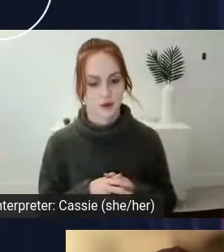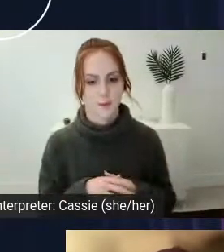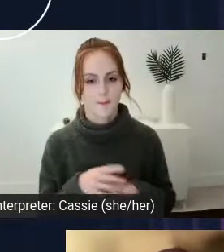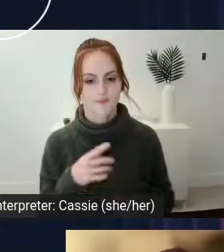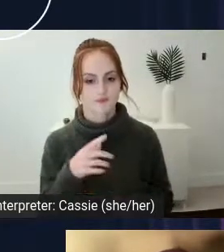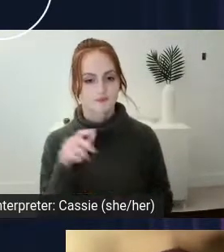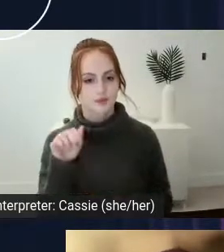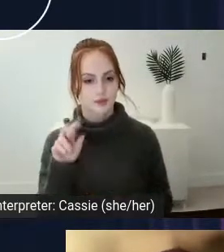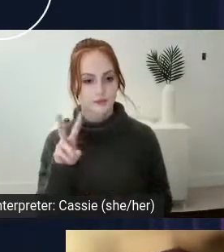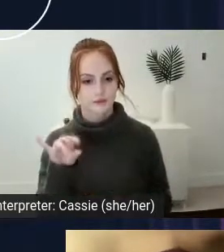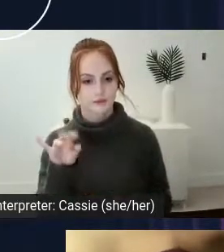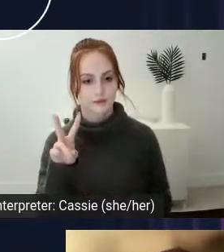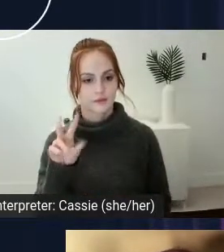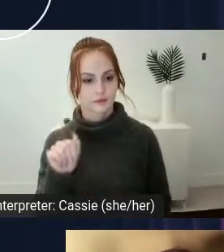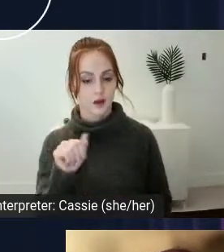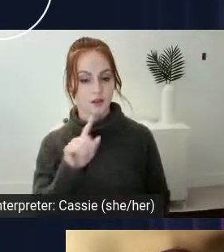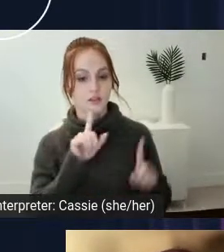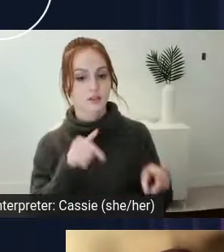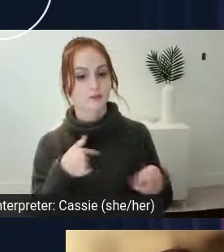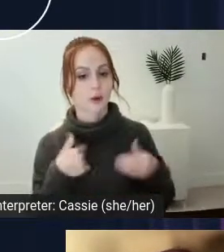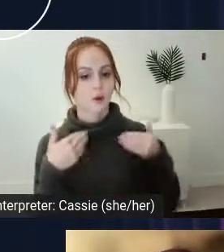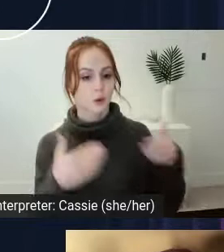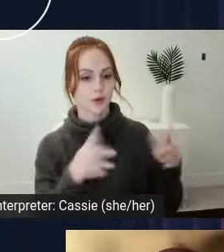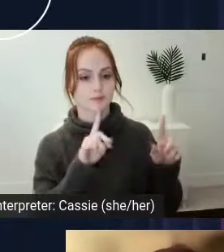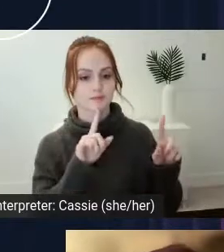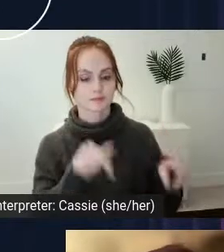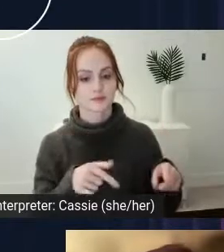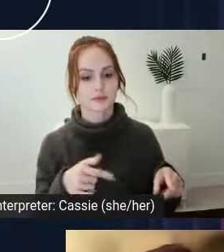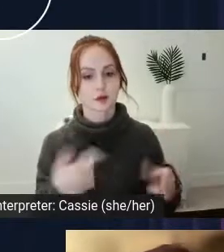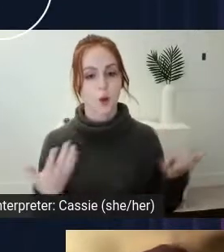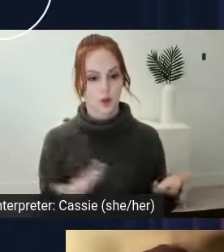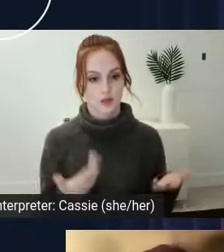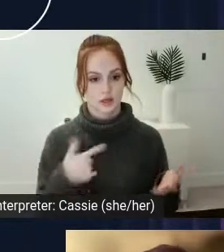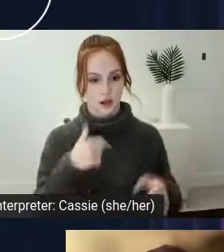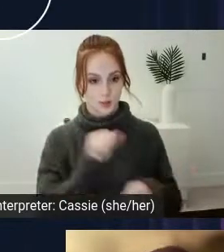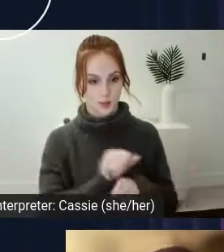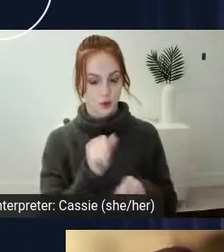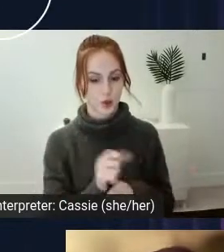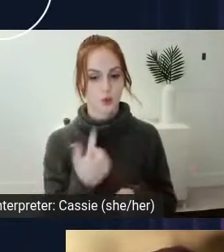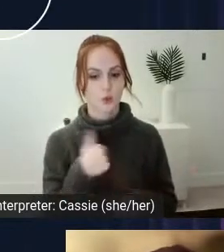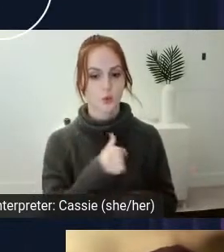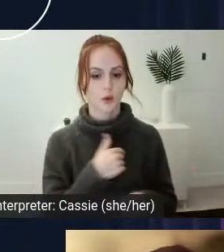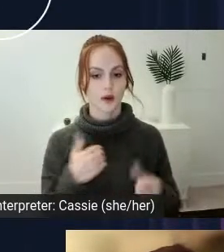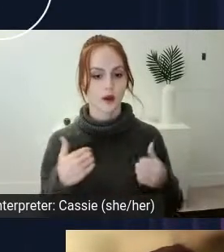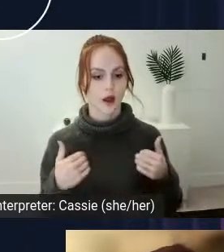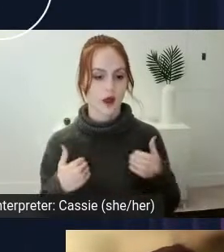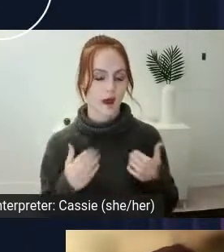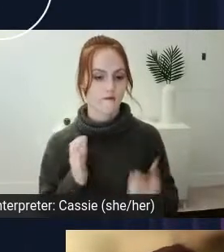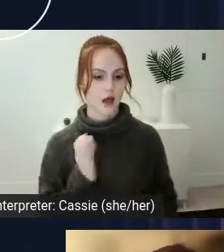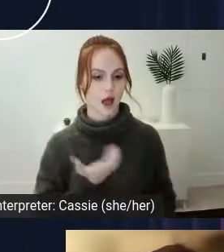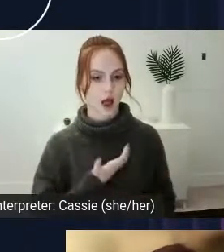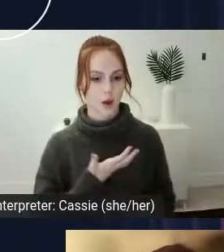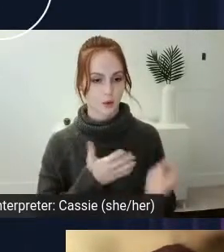When, you know, at Callen Lorde, for example, we have our medical